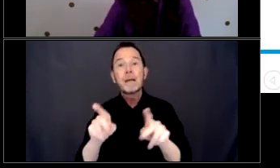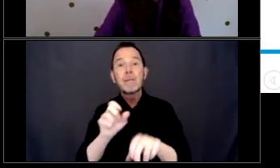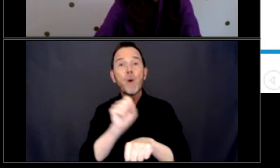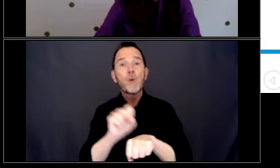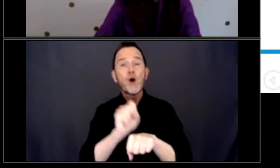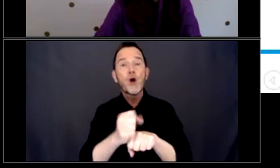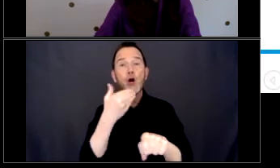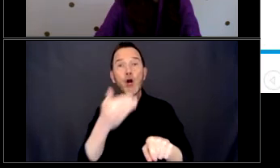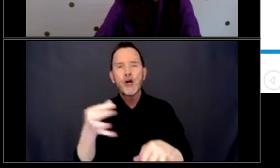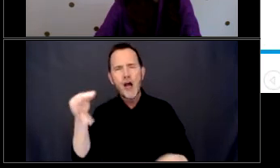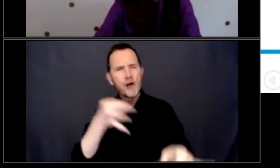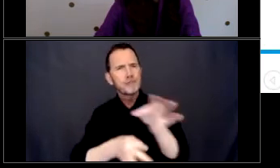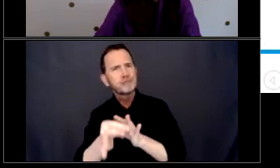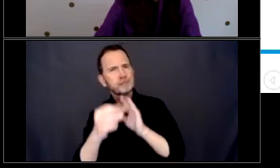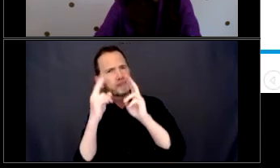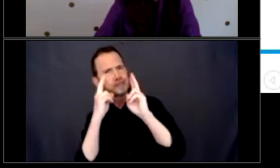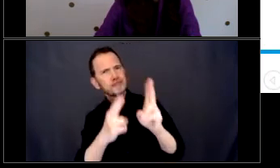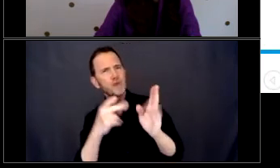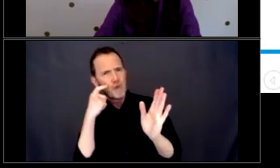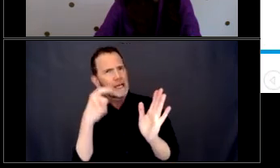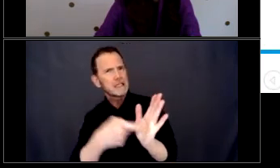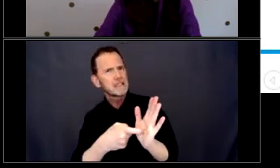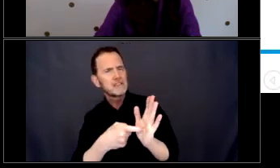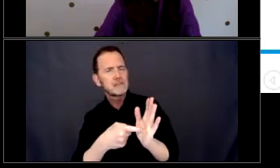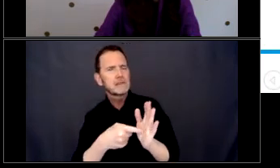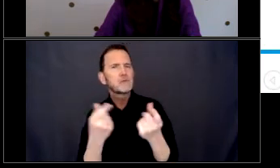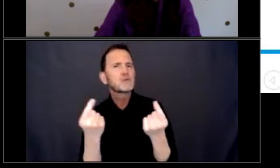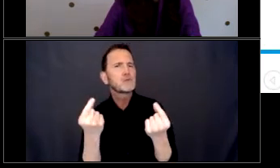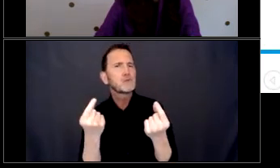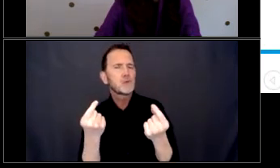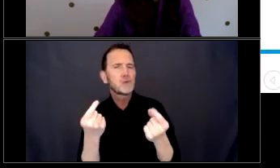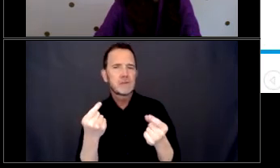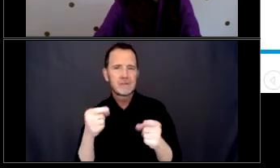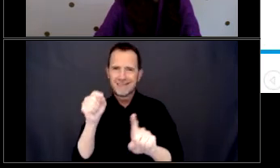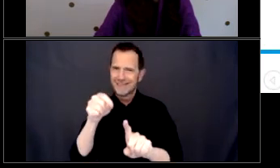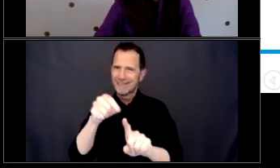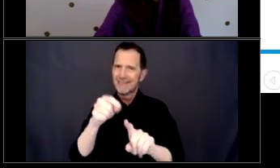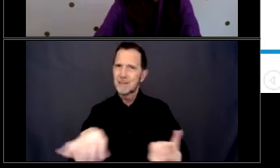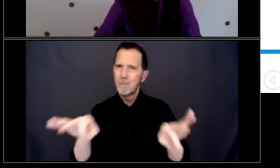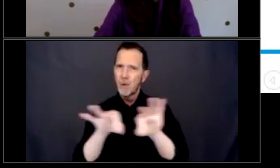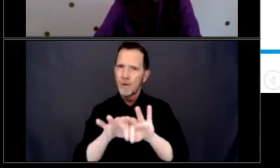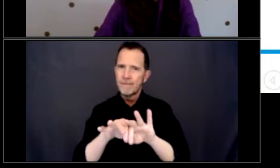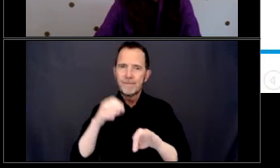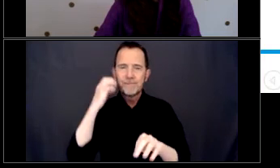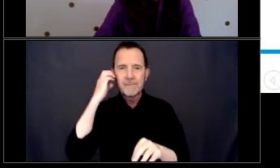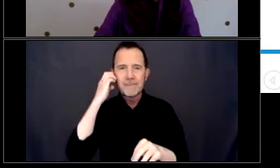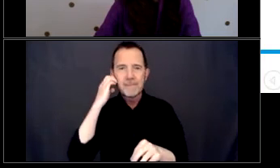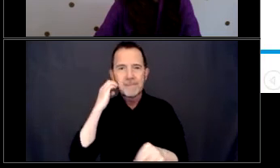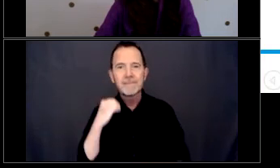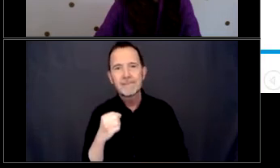because fundamentally that is what the conversation's really about. You get